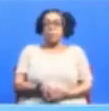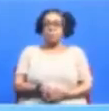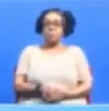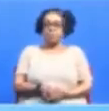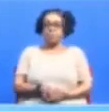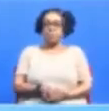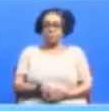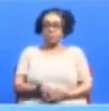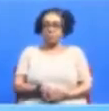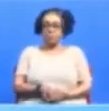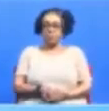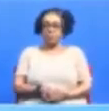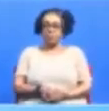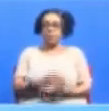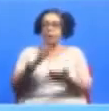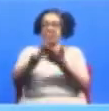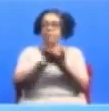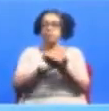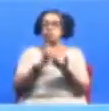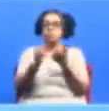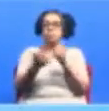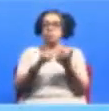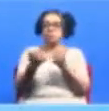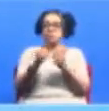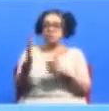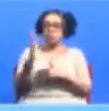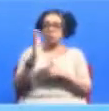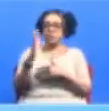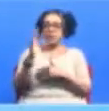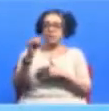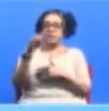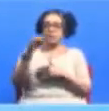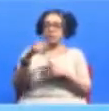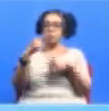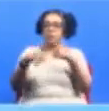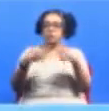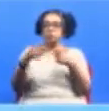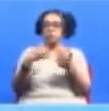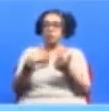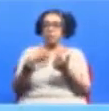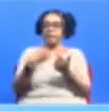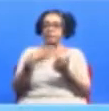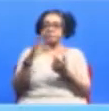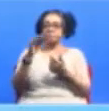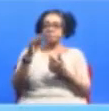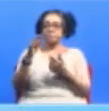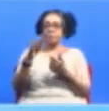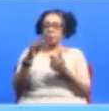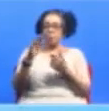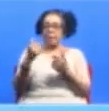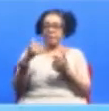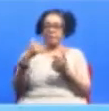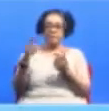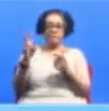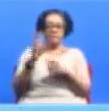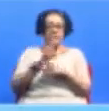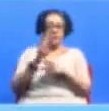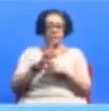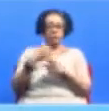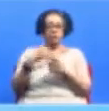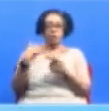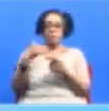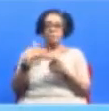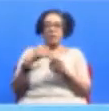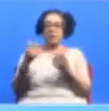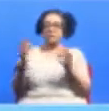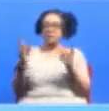Get into the sports news as security agencies continue to register crucial successes in the war against violent livestock robbers terrorizing communities